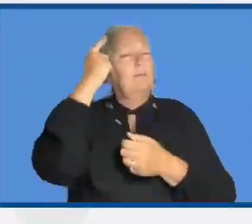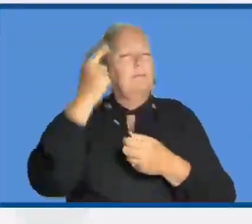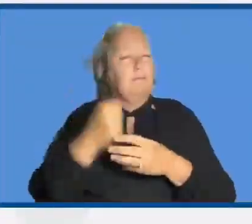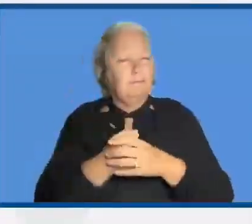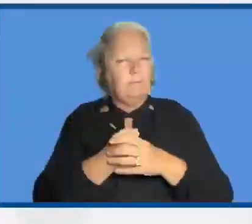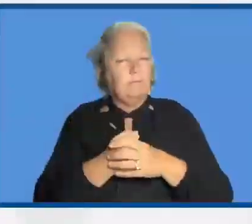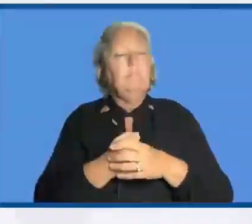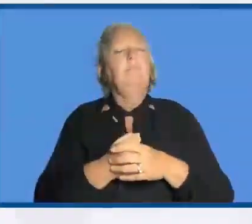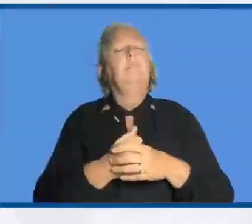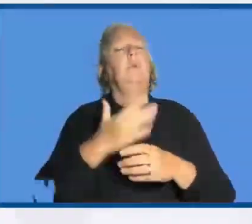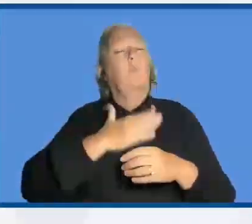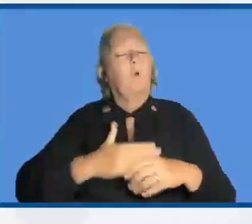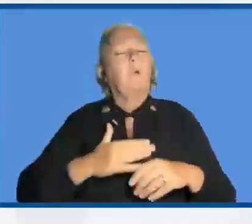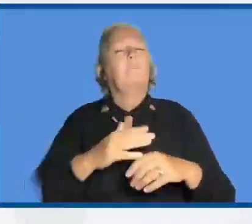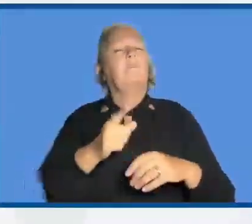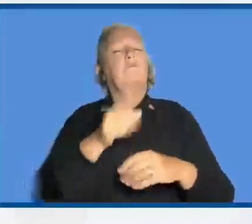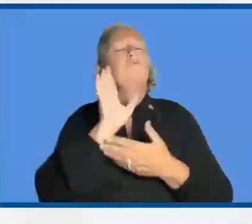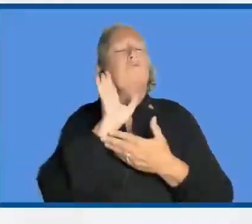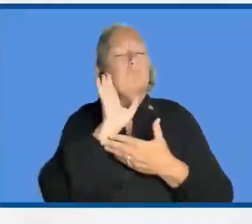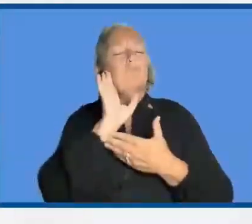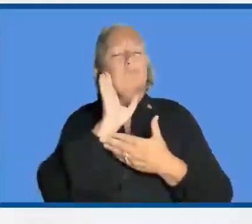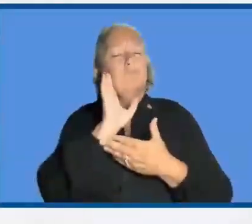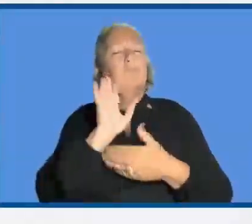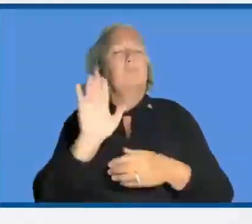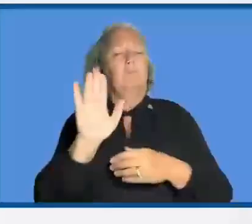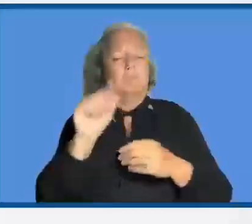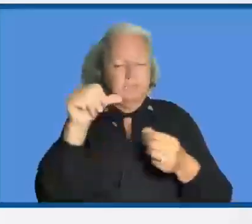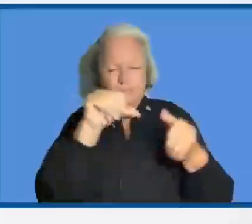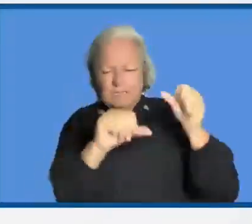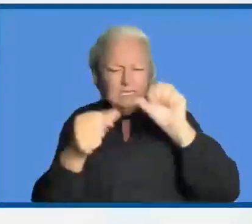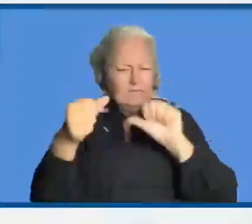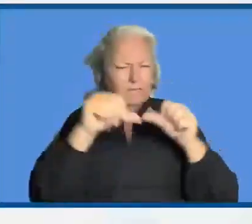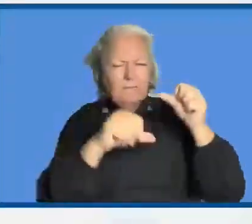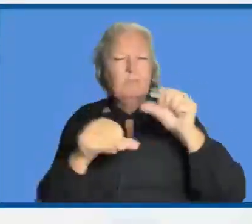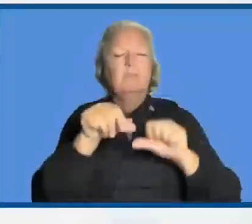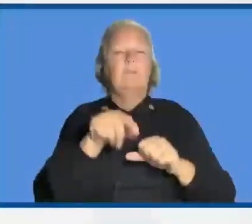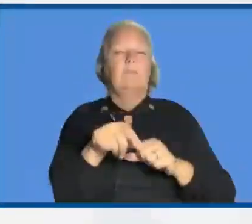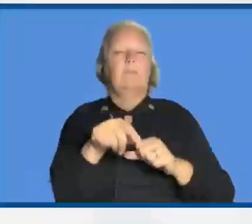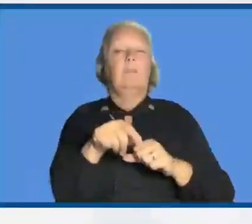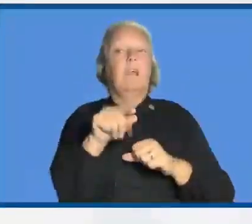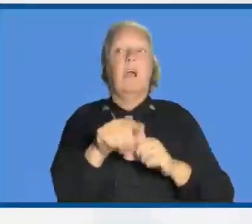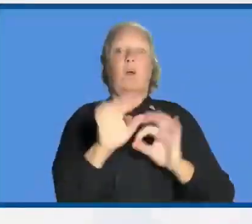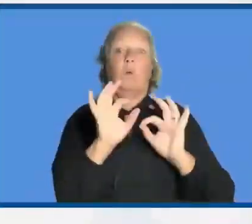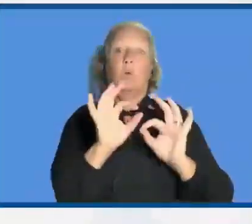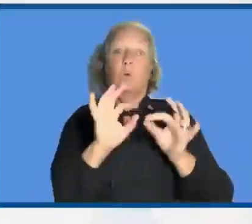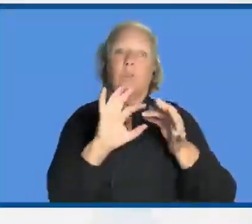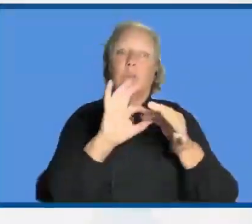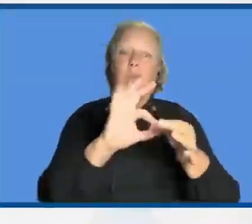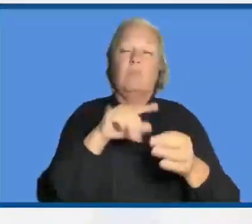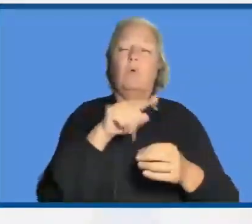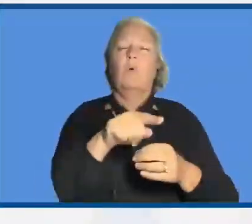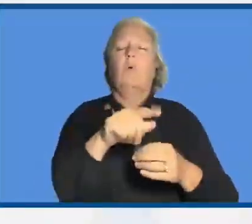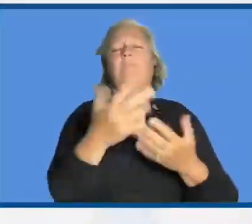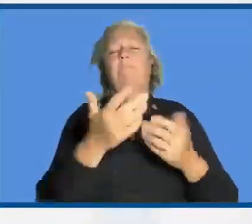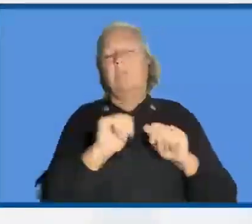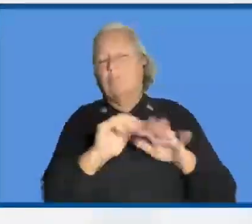the scientific line and perspective, that was not only useful for the pandemic, but also for setting the